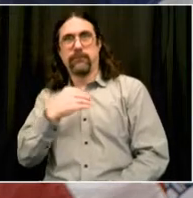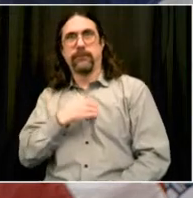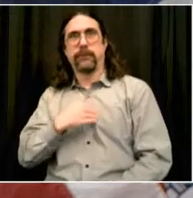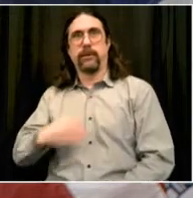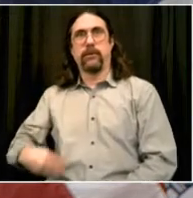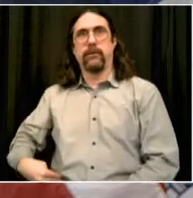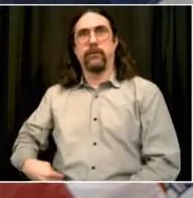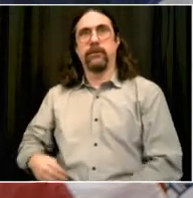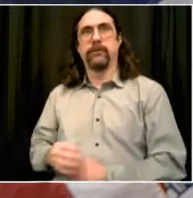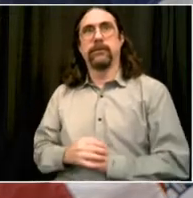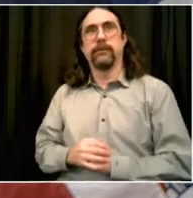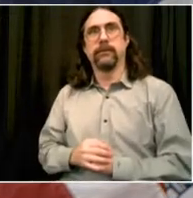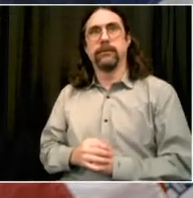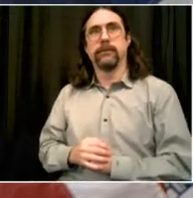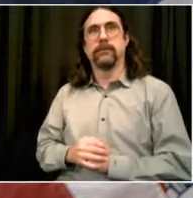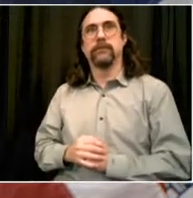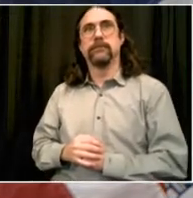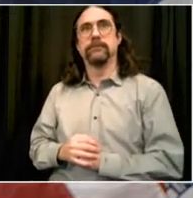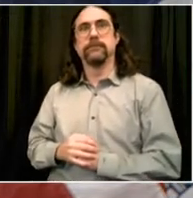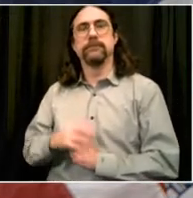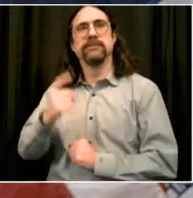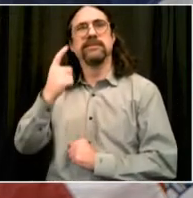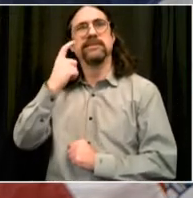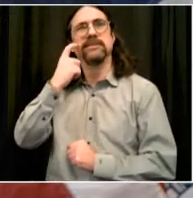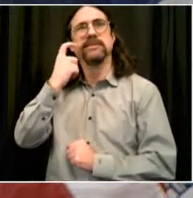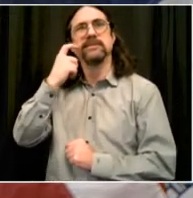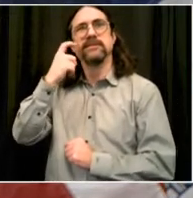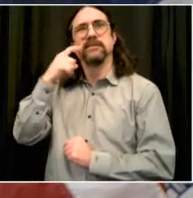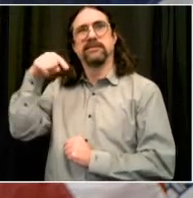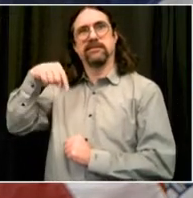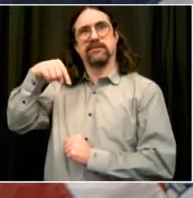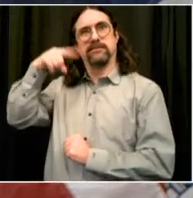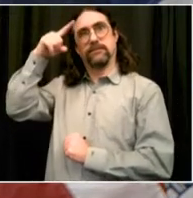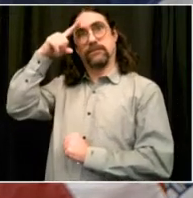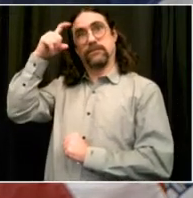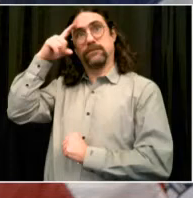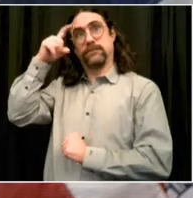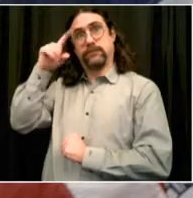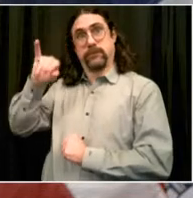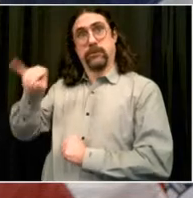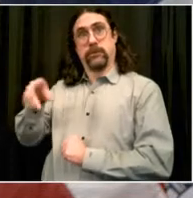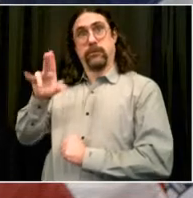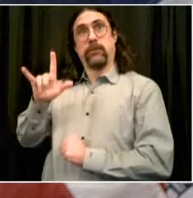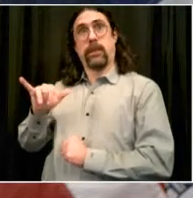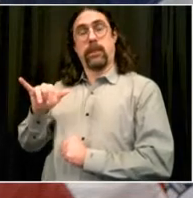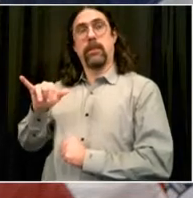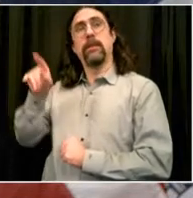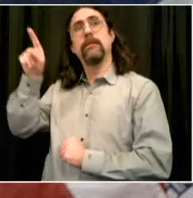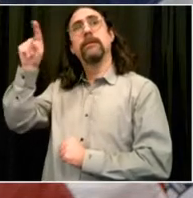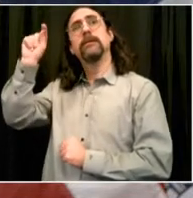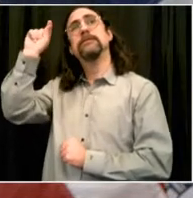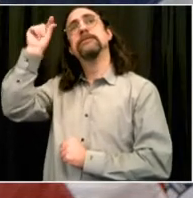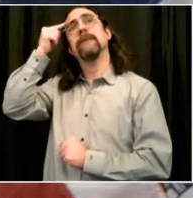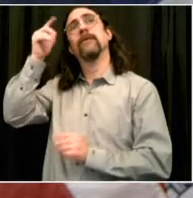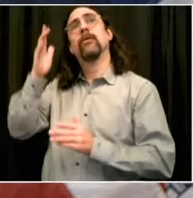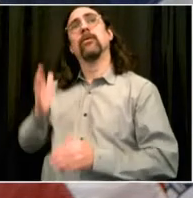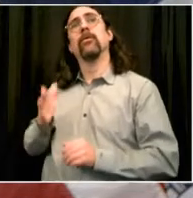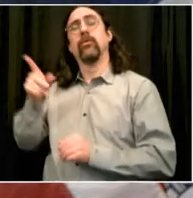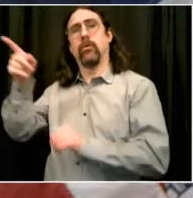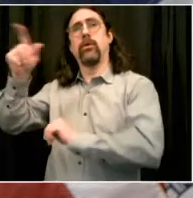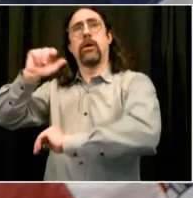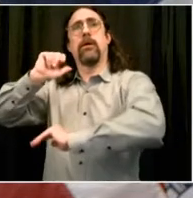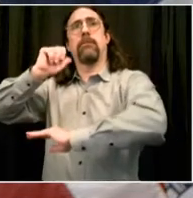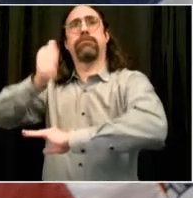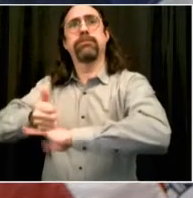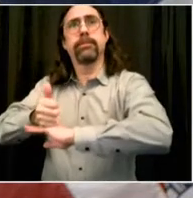all schools in any region where the positivity rate reached 9% over 7 days. There's been a lot of changing